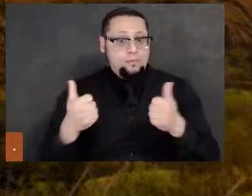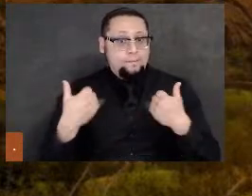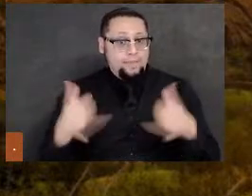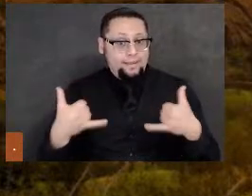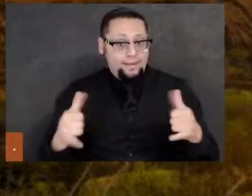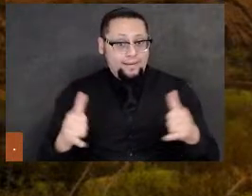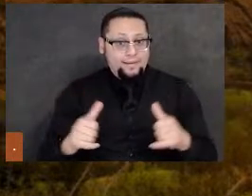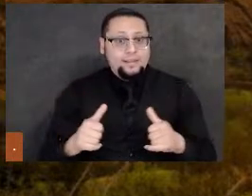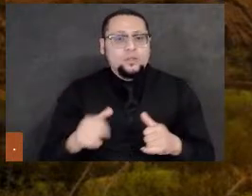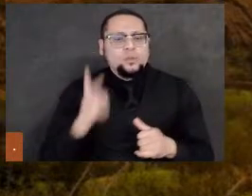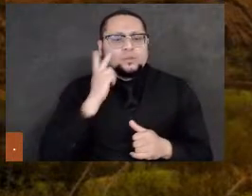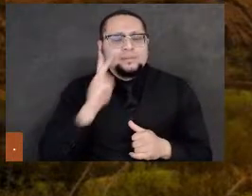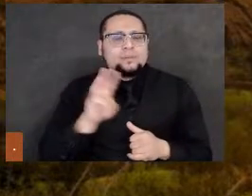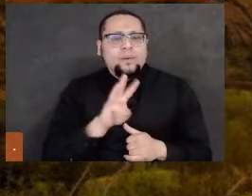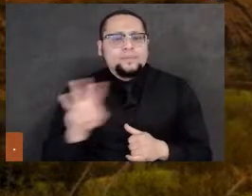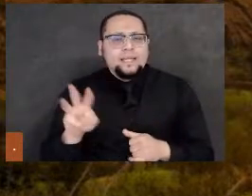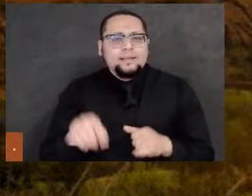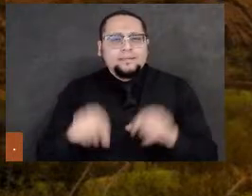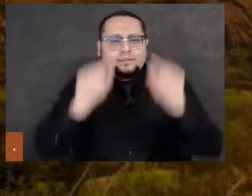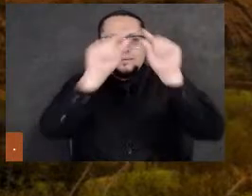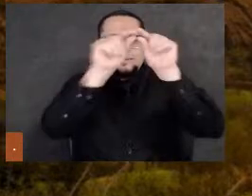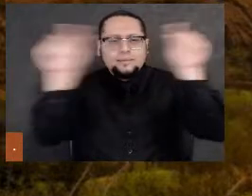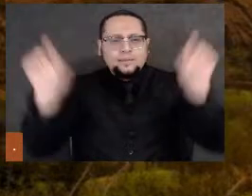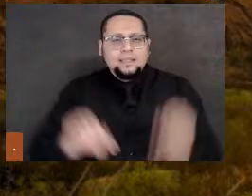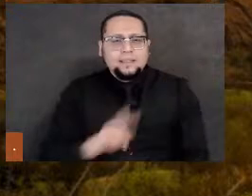at the top where it says